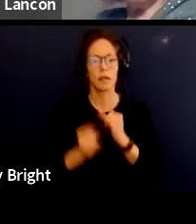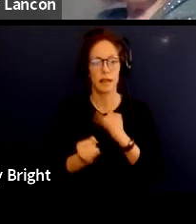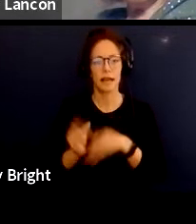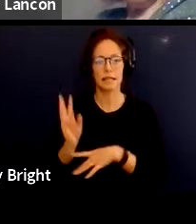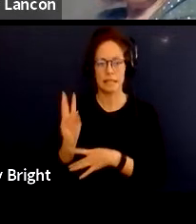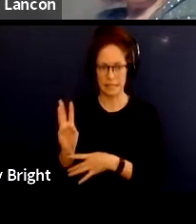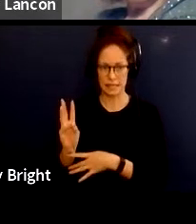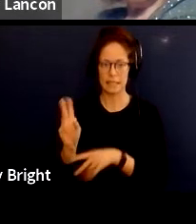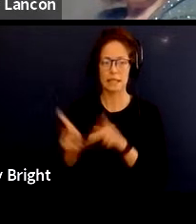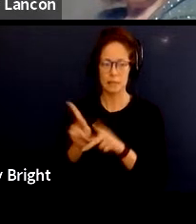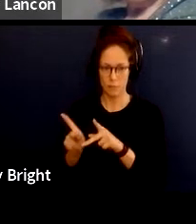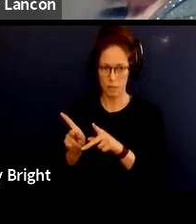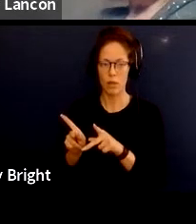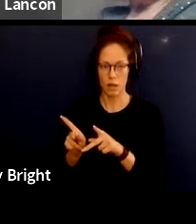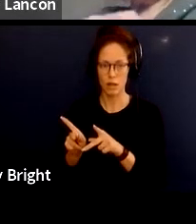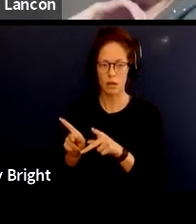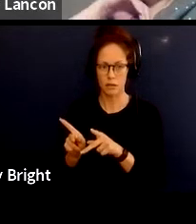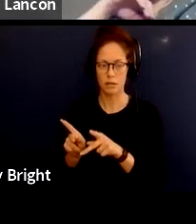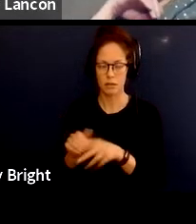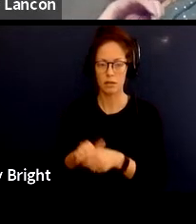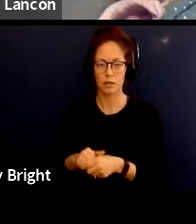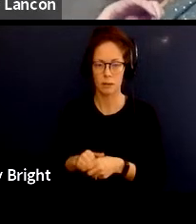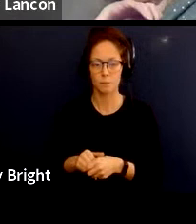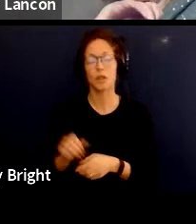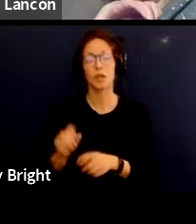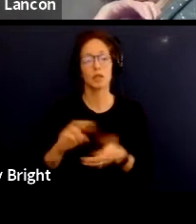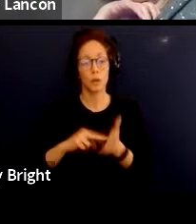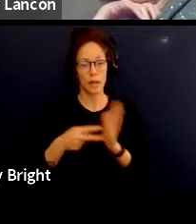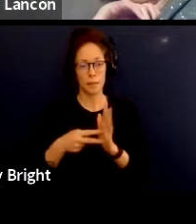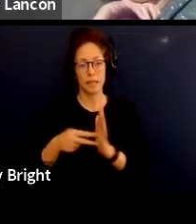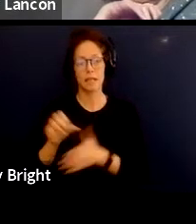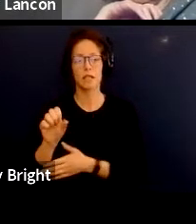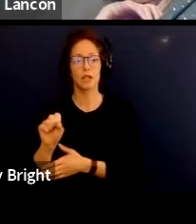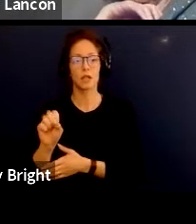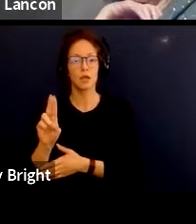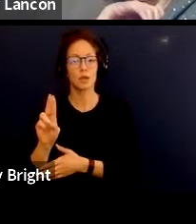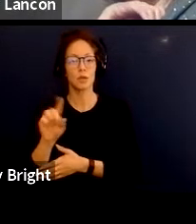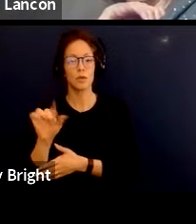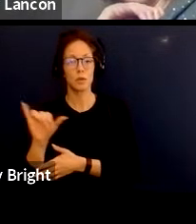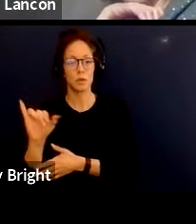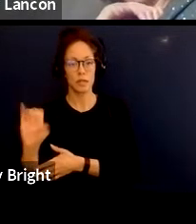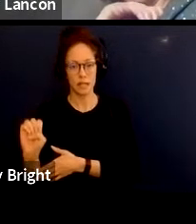the next six people. So Susie would be the last public comment, then Mark.